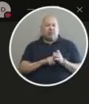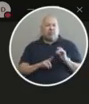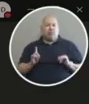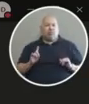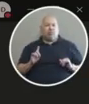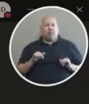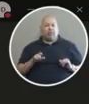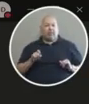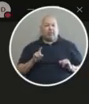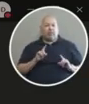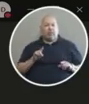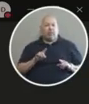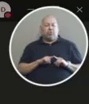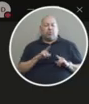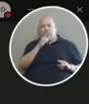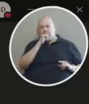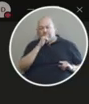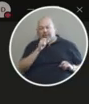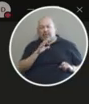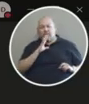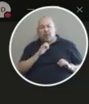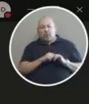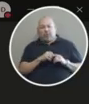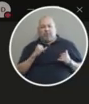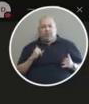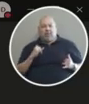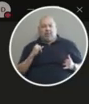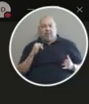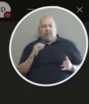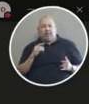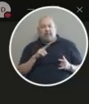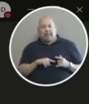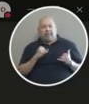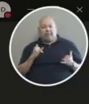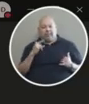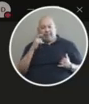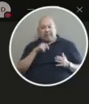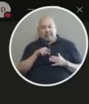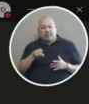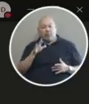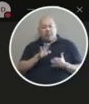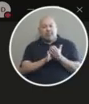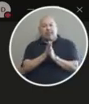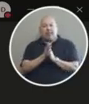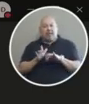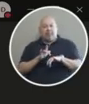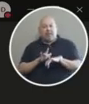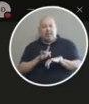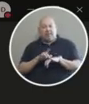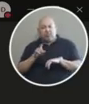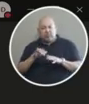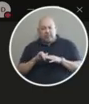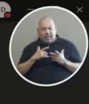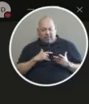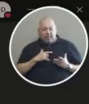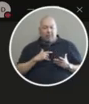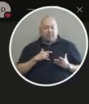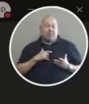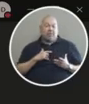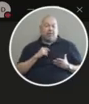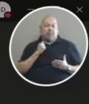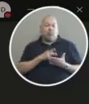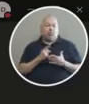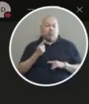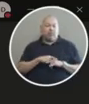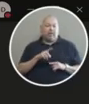they're going to need to go to and who they can talk to immediately, because this will become available, should this be approved today,